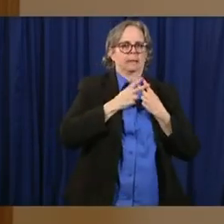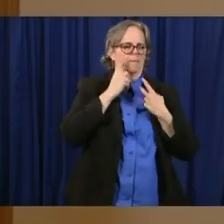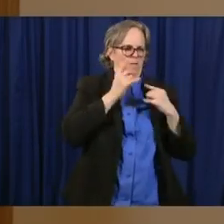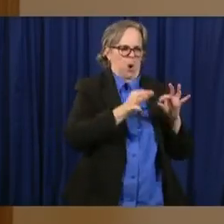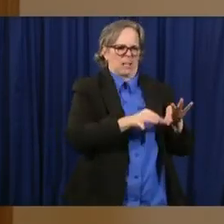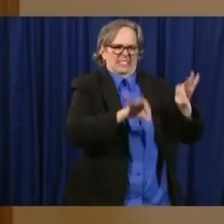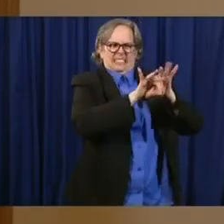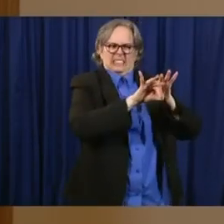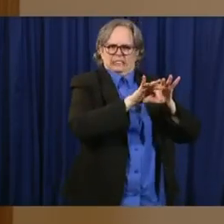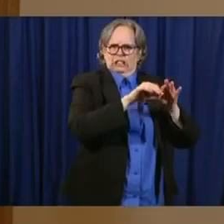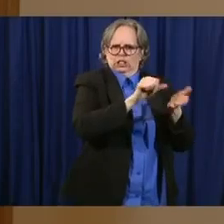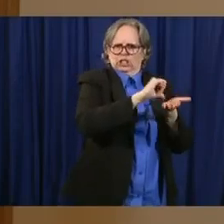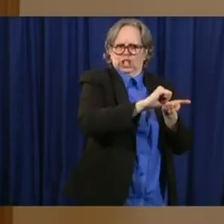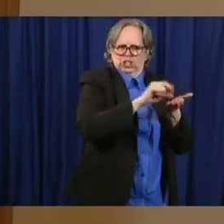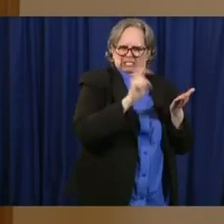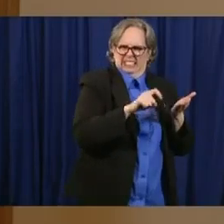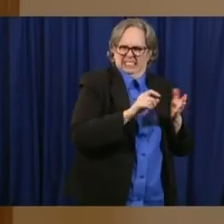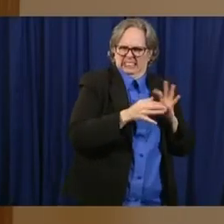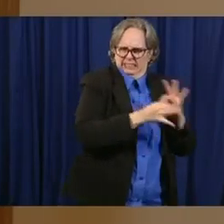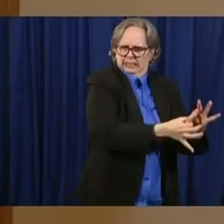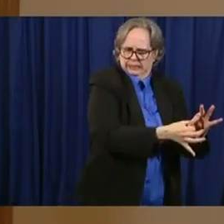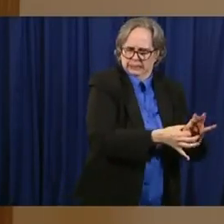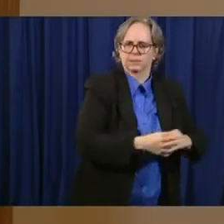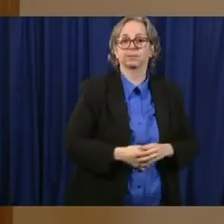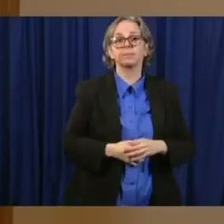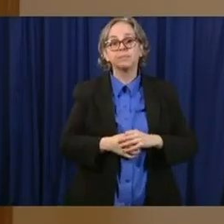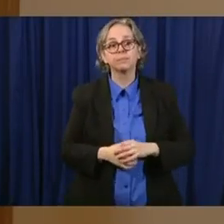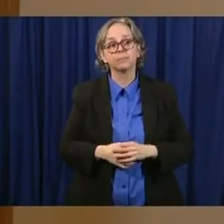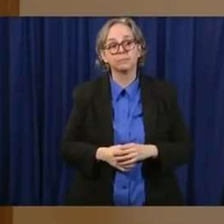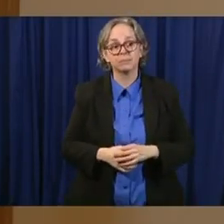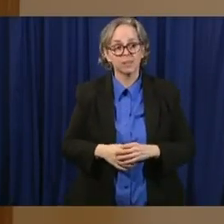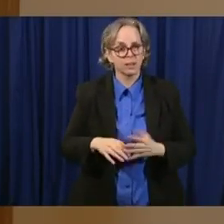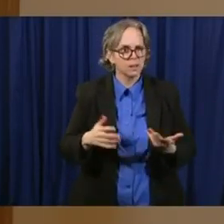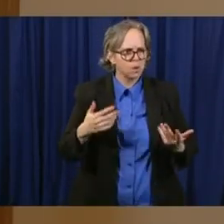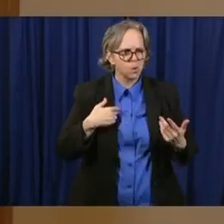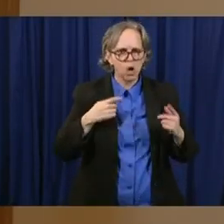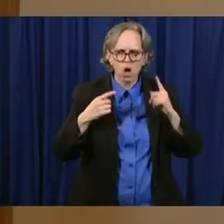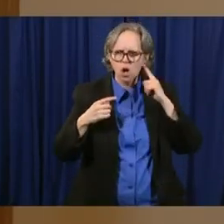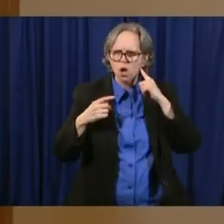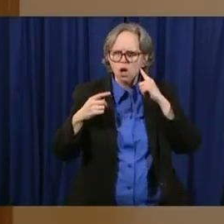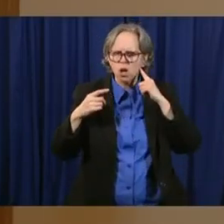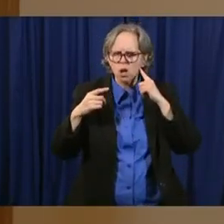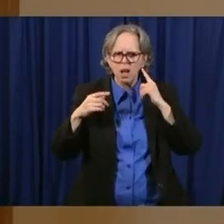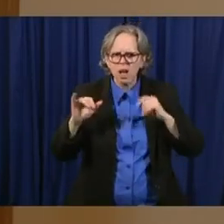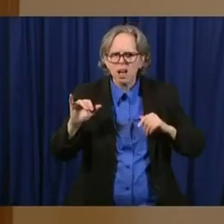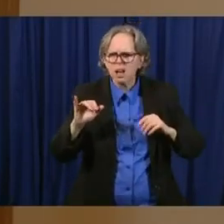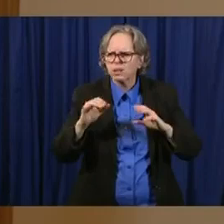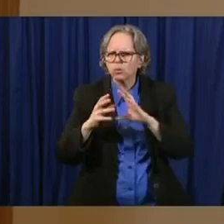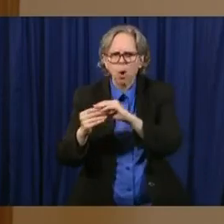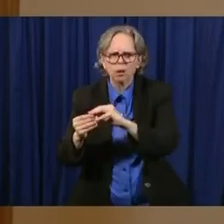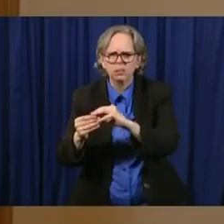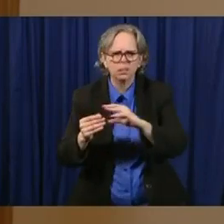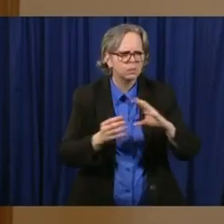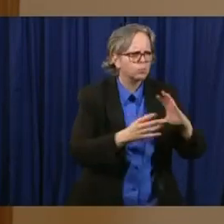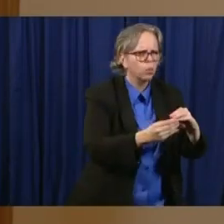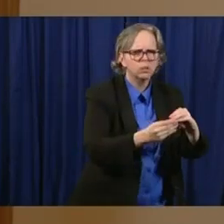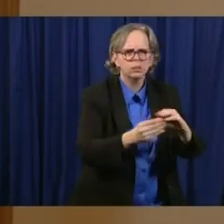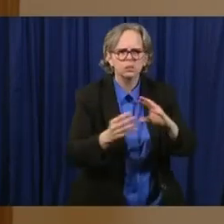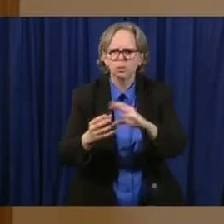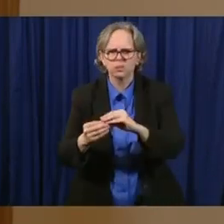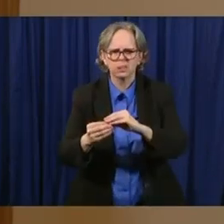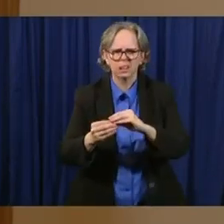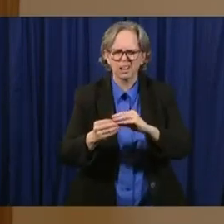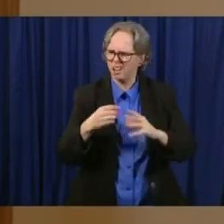Now, we've heard, the governor, lieutenant governor, I've all heard some anecdotal stories that sometimes there's confusion about